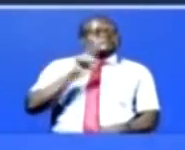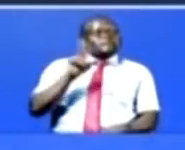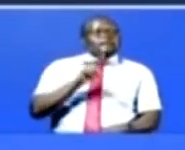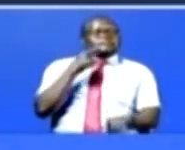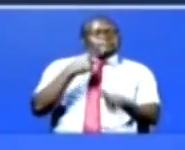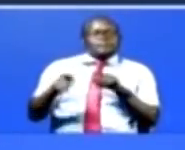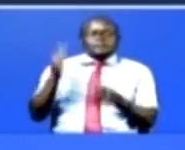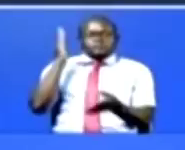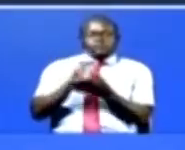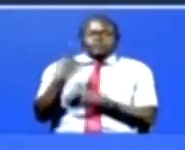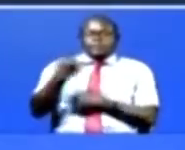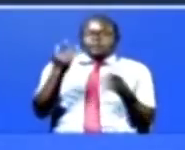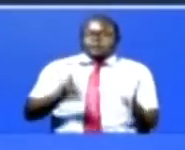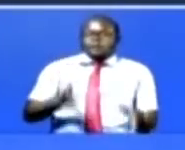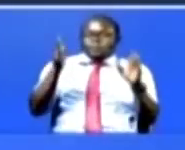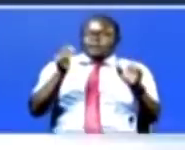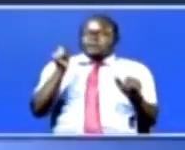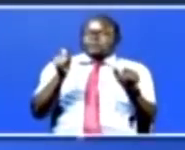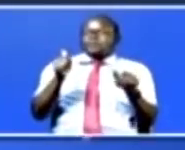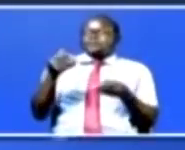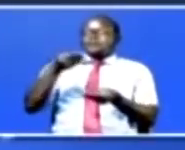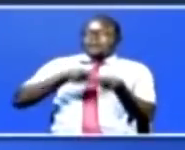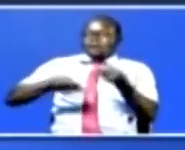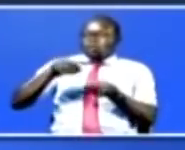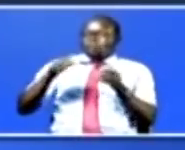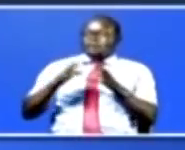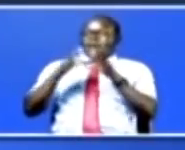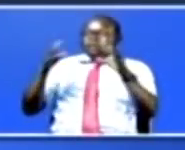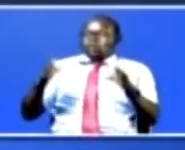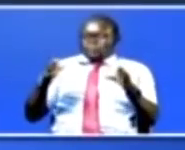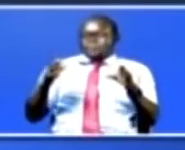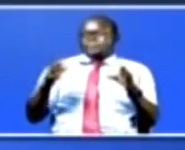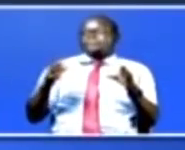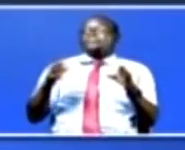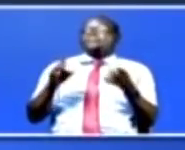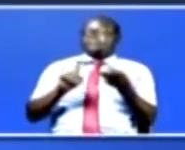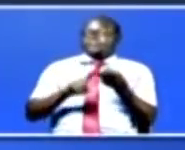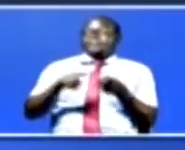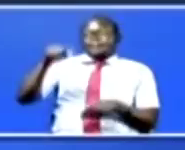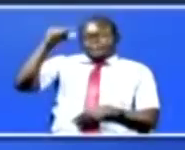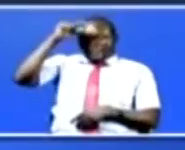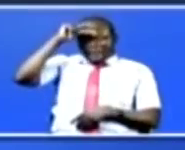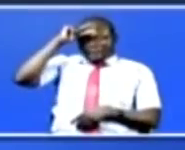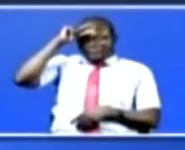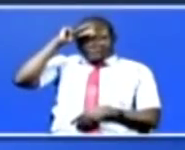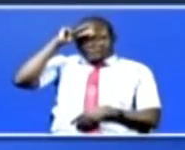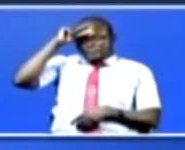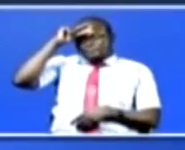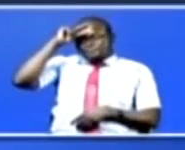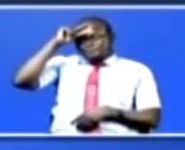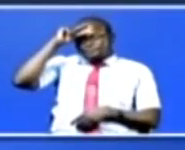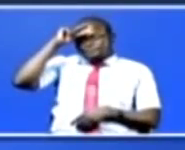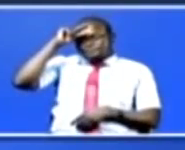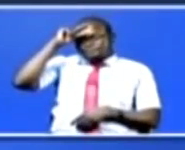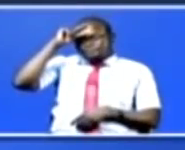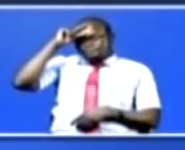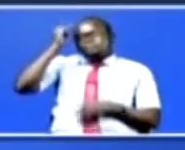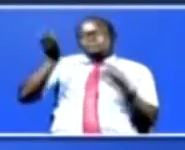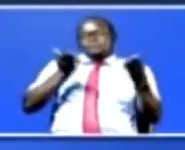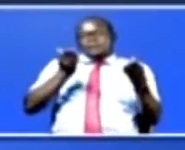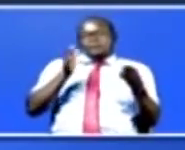Yet it is the only way by which an economy grows and the government serves our